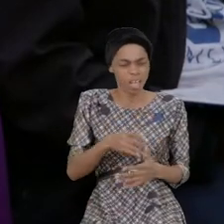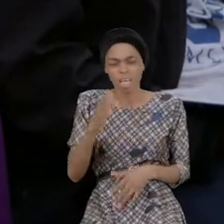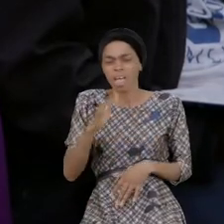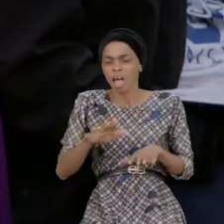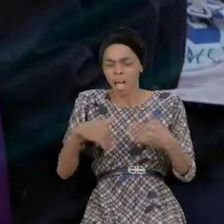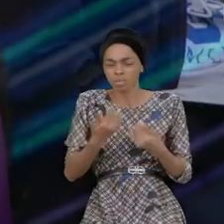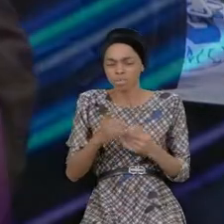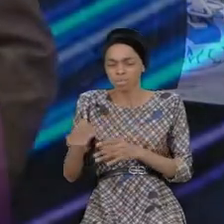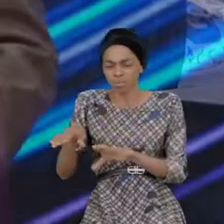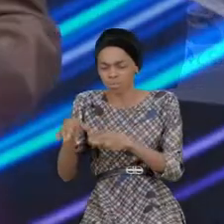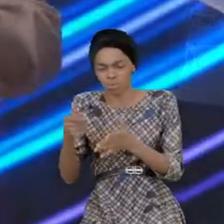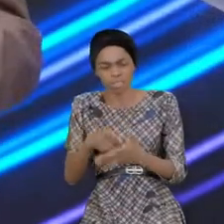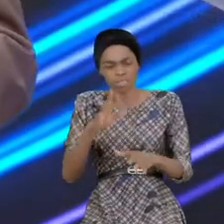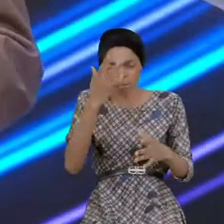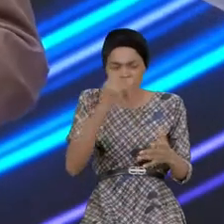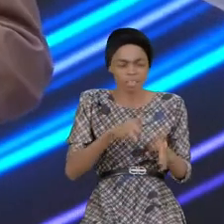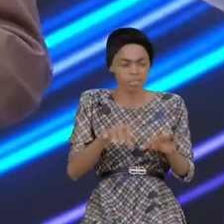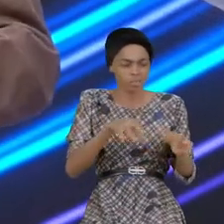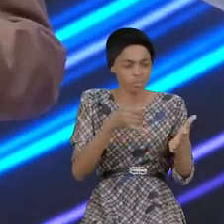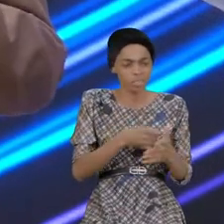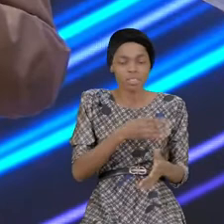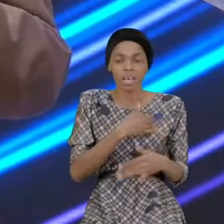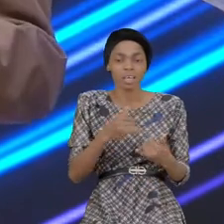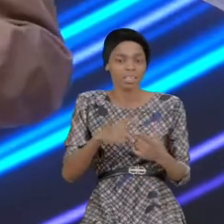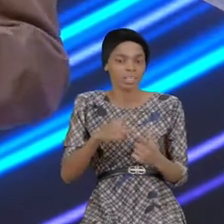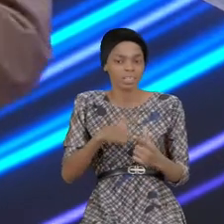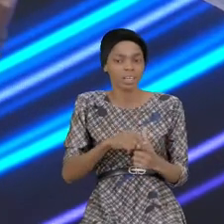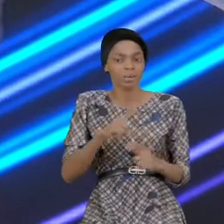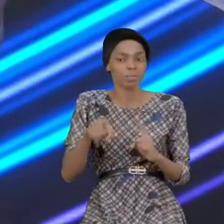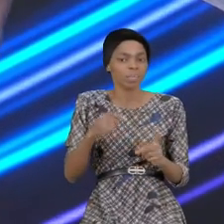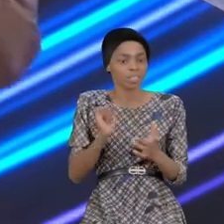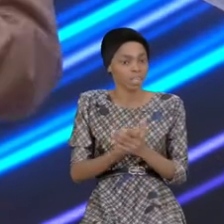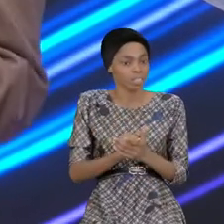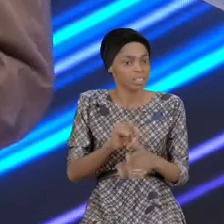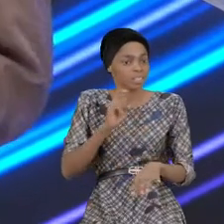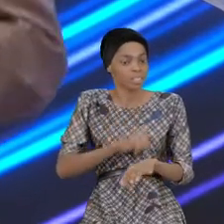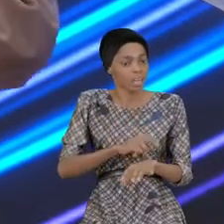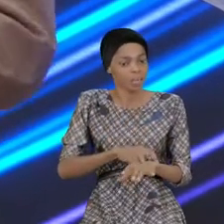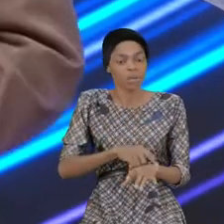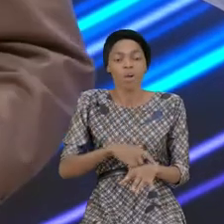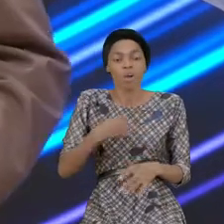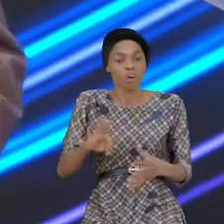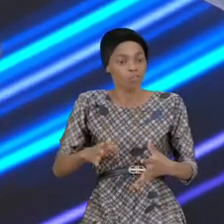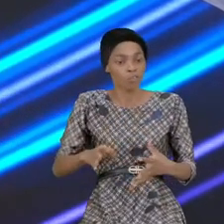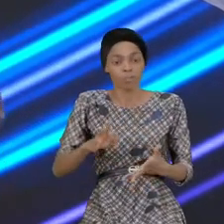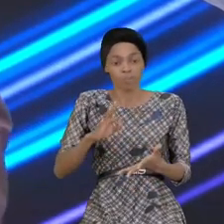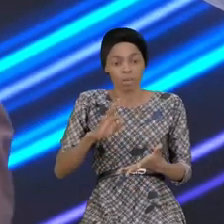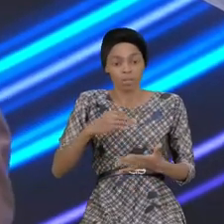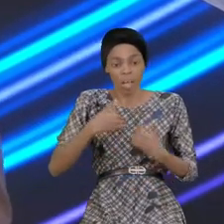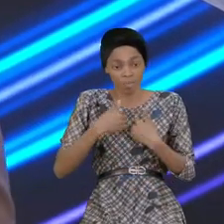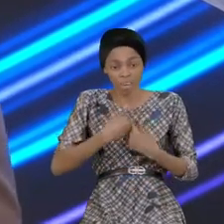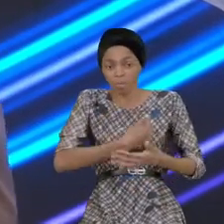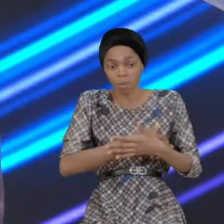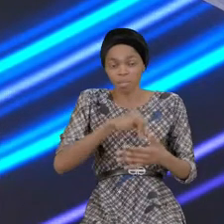How did you burn that one? How did you, you know? And then when the time of reproduction is over, because you know the woman